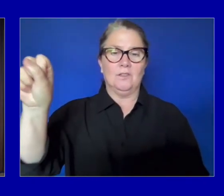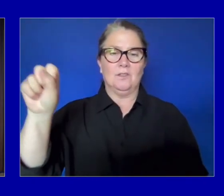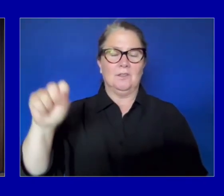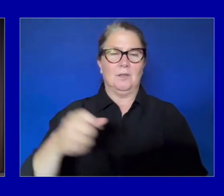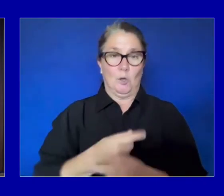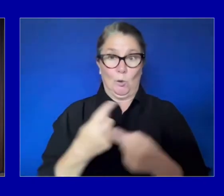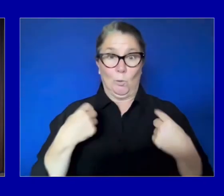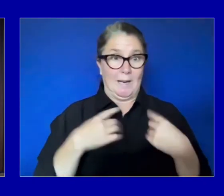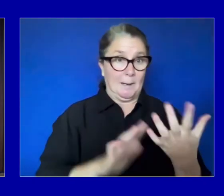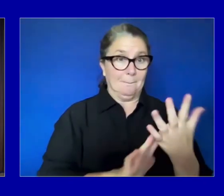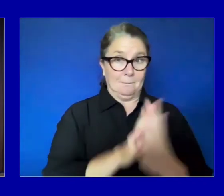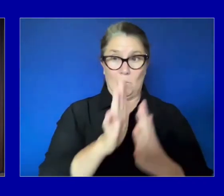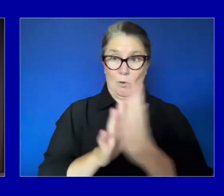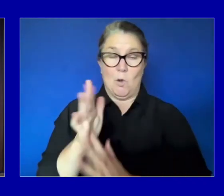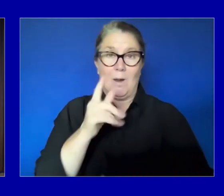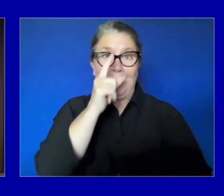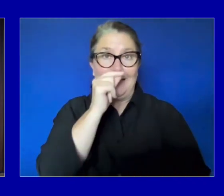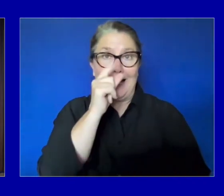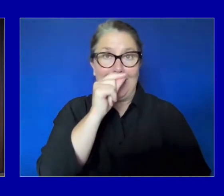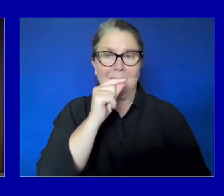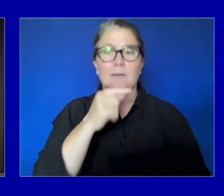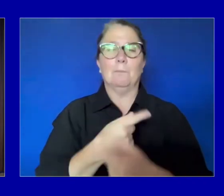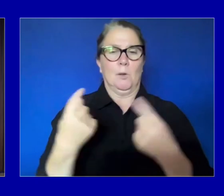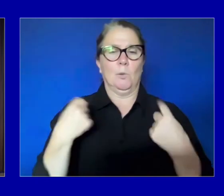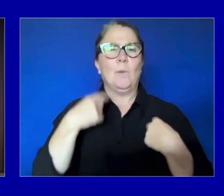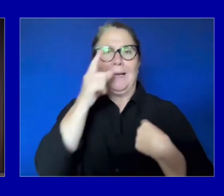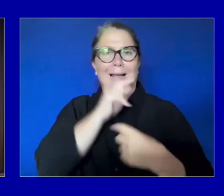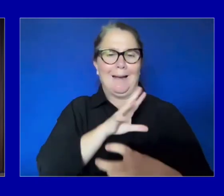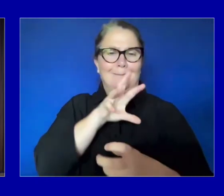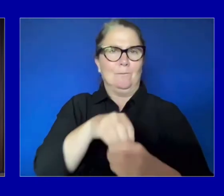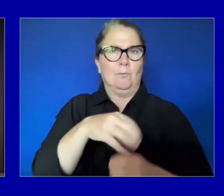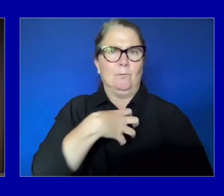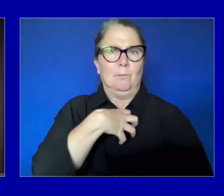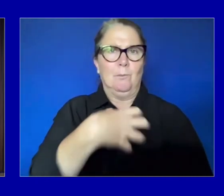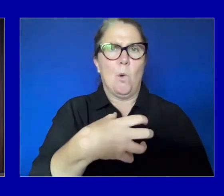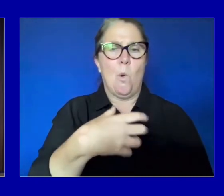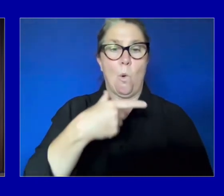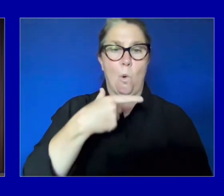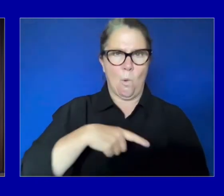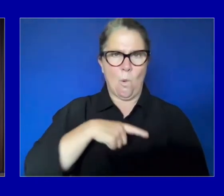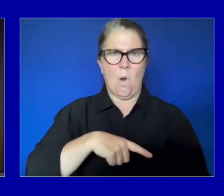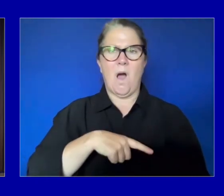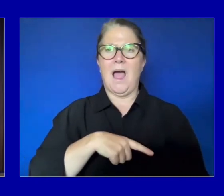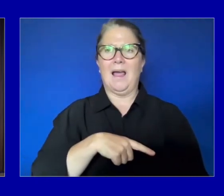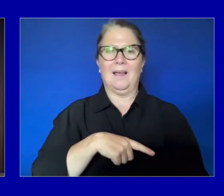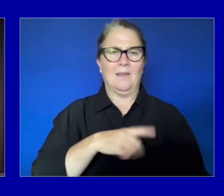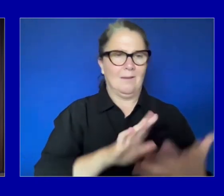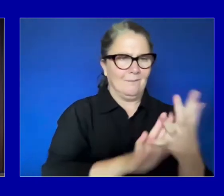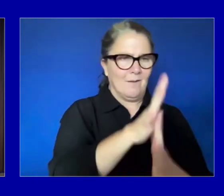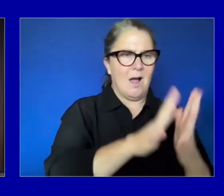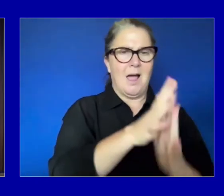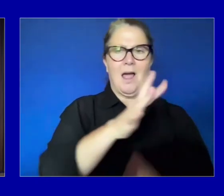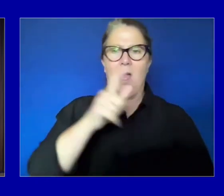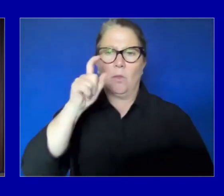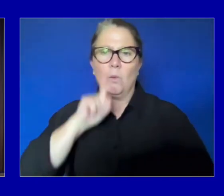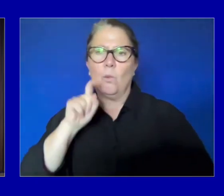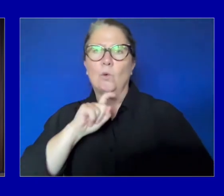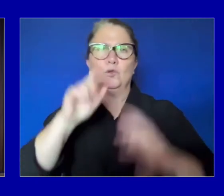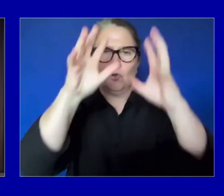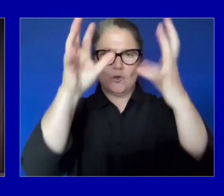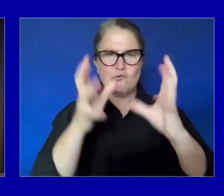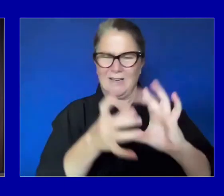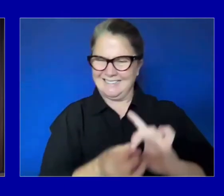burning, that it's about all of these elements coming together. Um, and I think that's something that this siloing of cultural